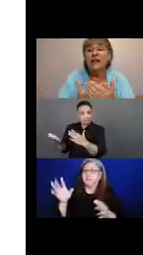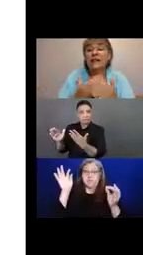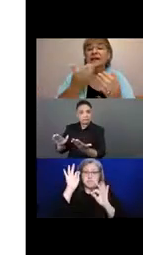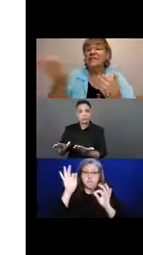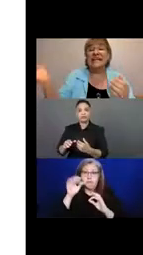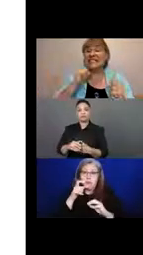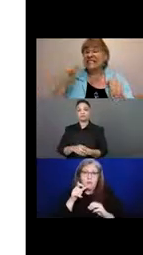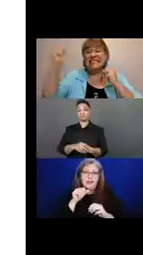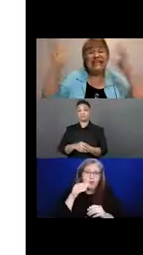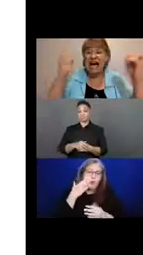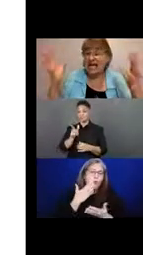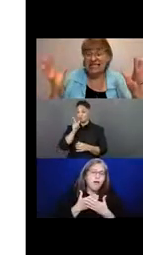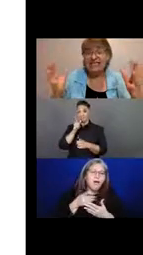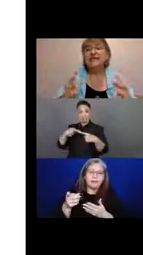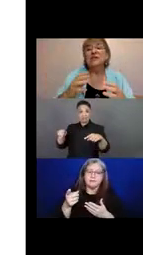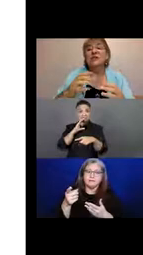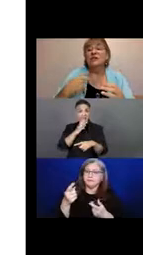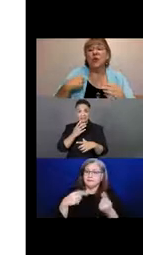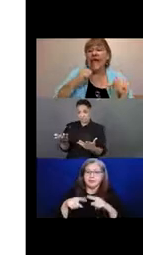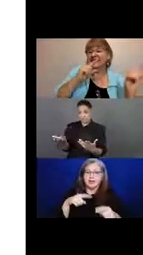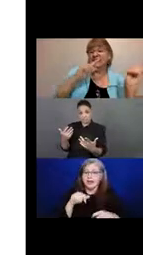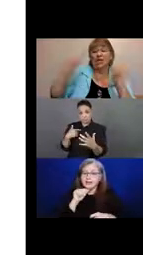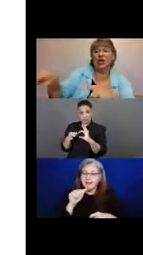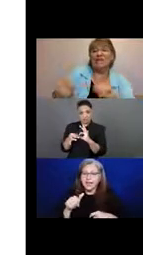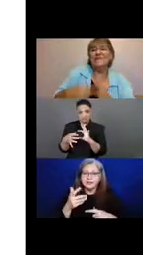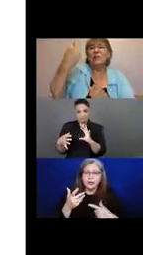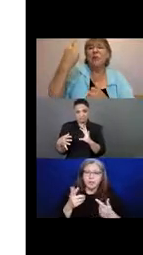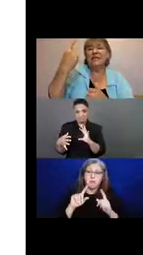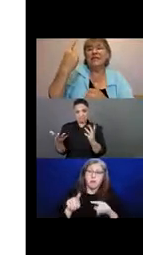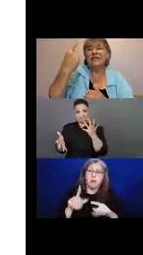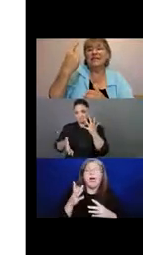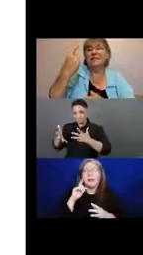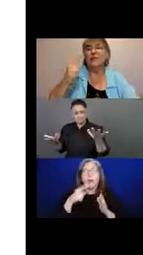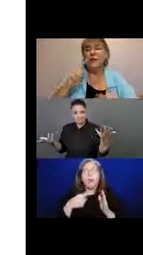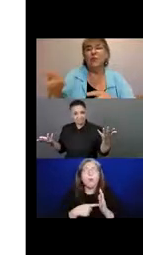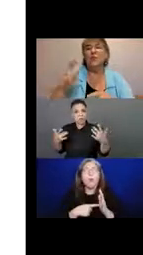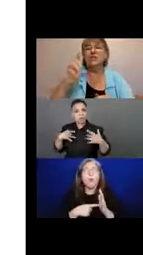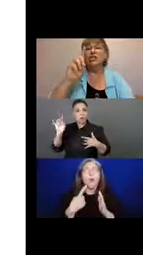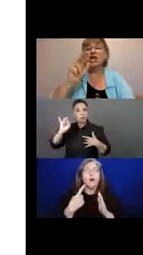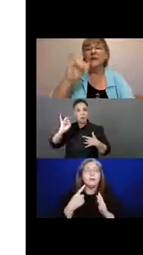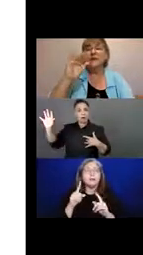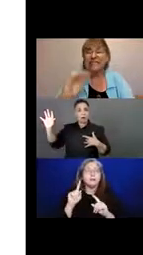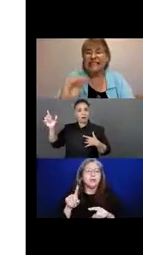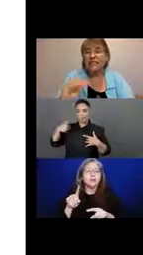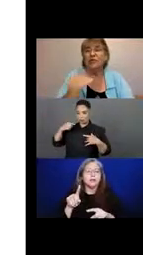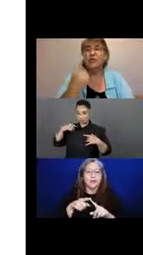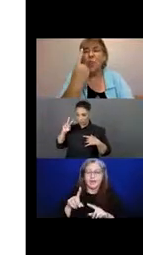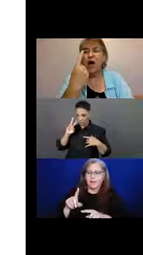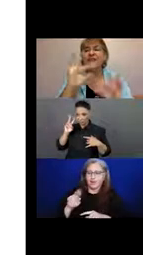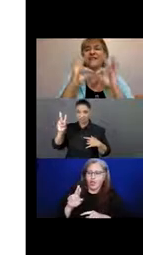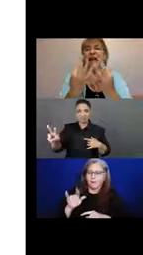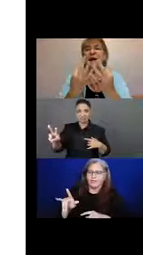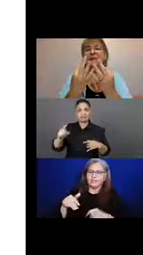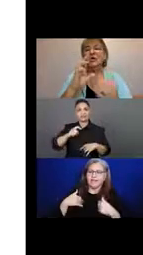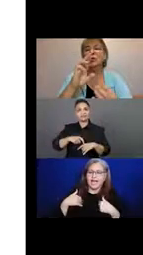well. They didn't sign, so didn't go except for once. We went when Darby was little to